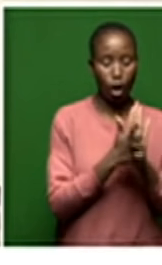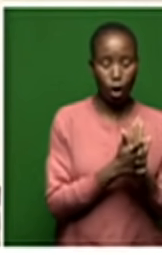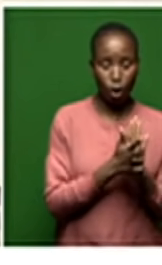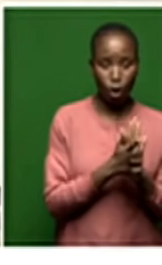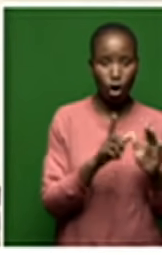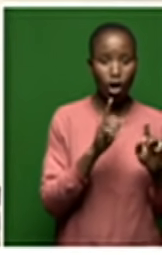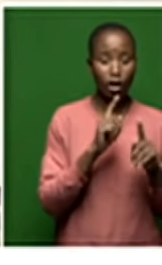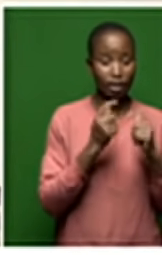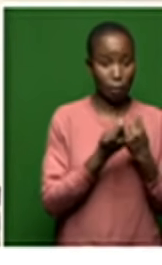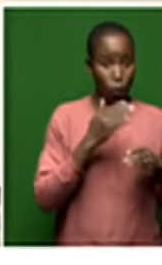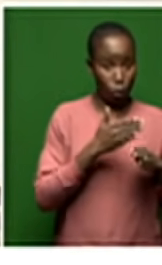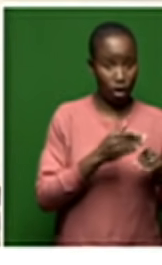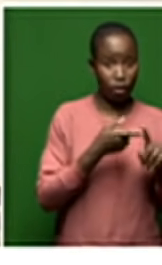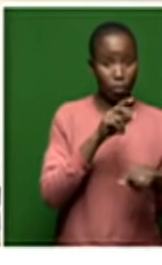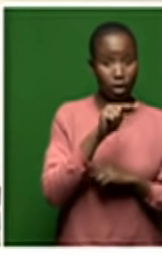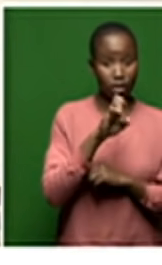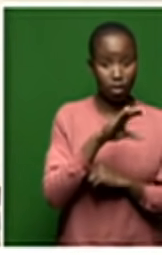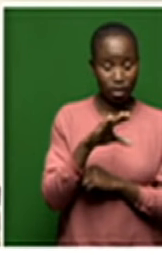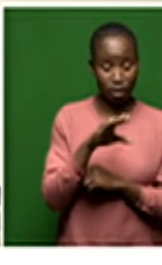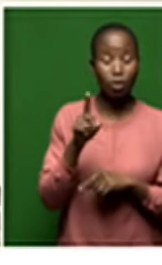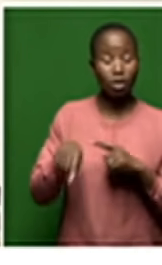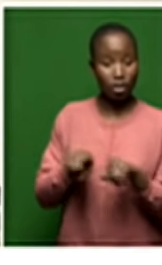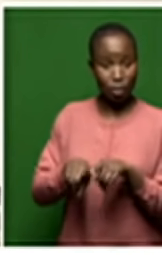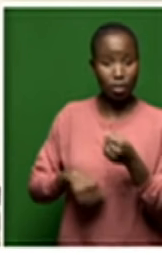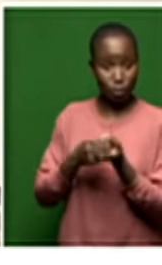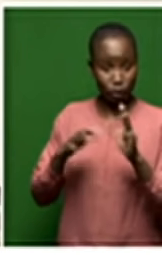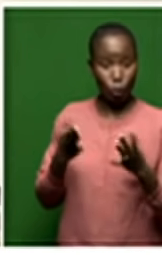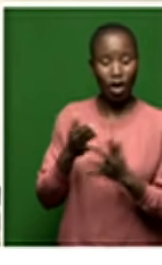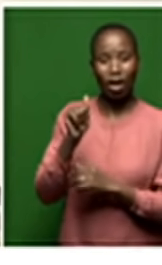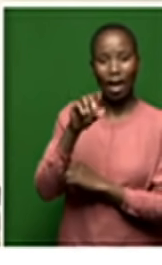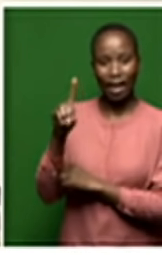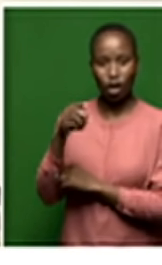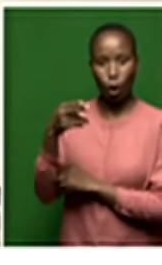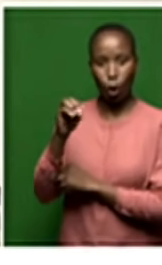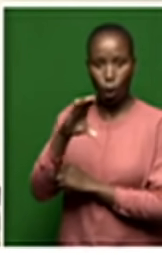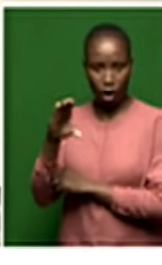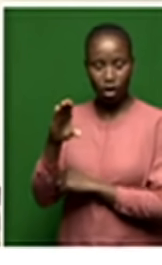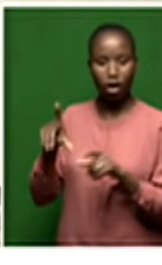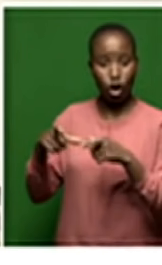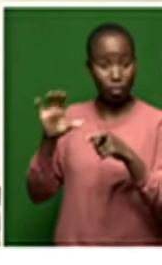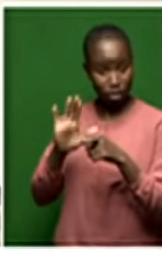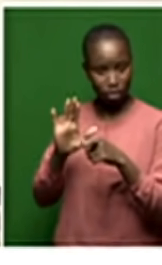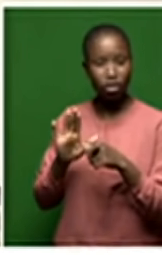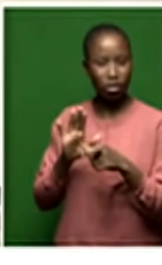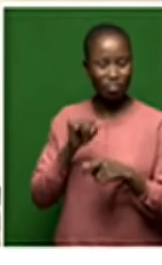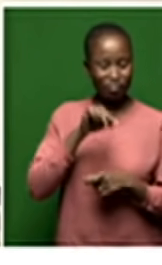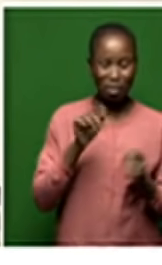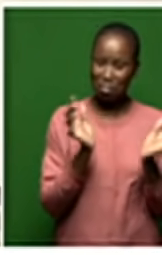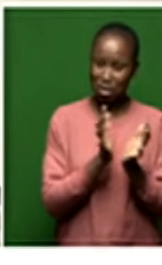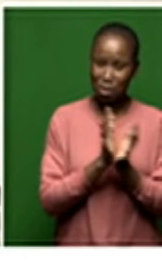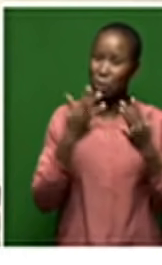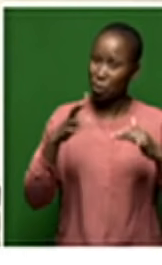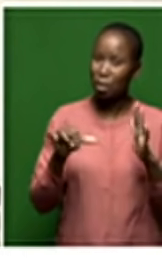ANC, the NEC, and we supported the ad hoc committee. We believe that this matter is so important as